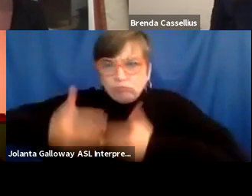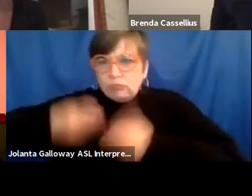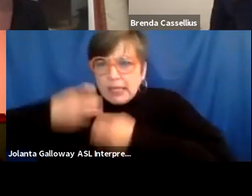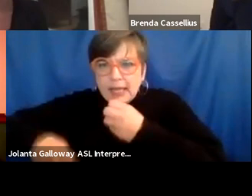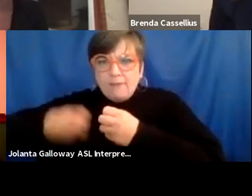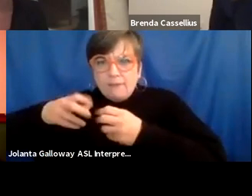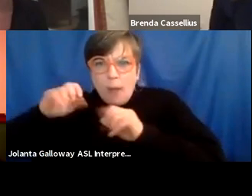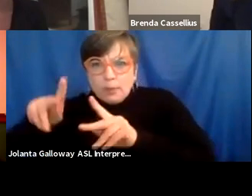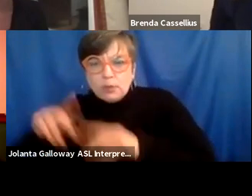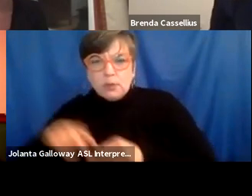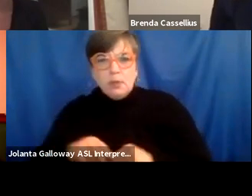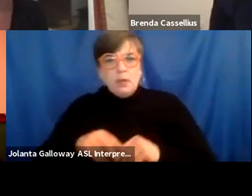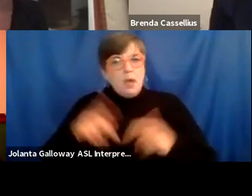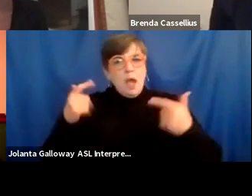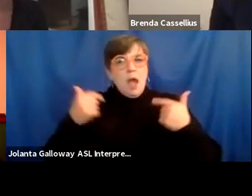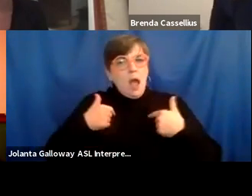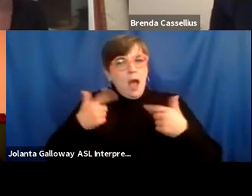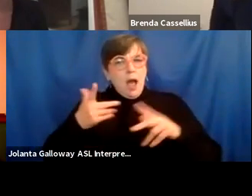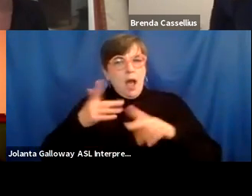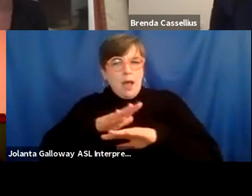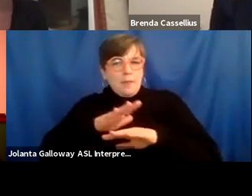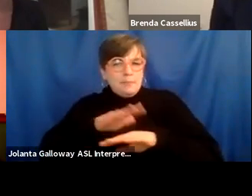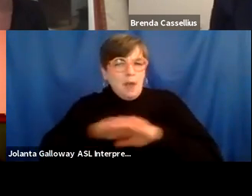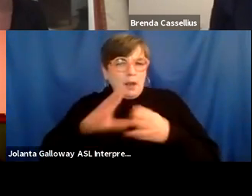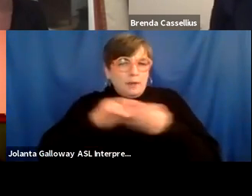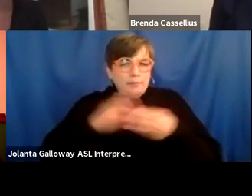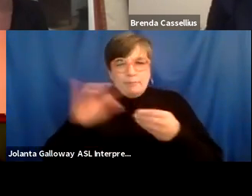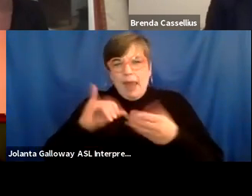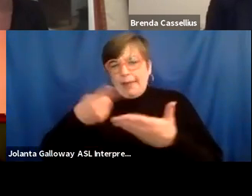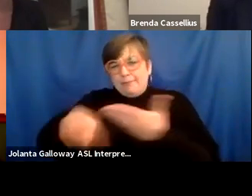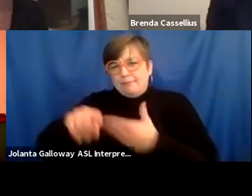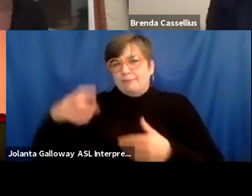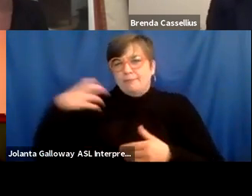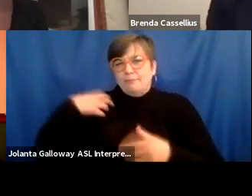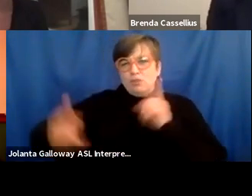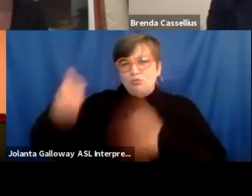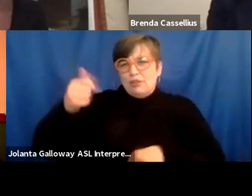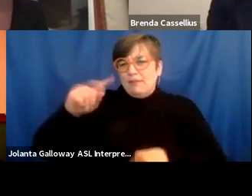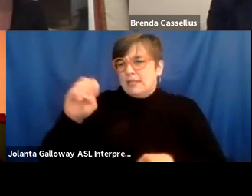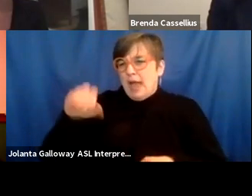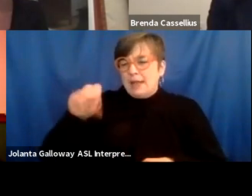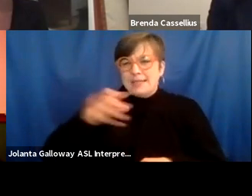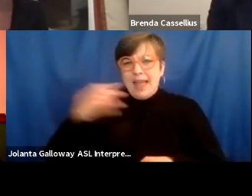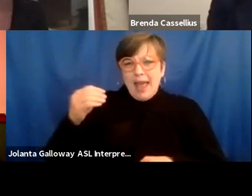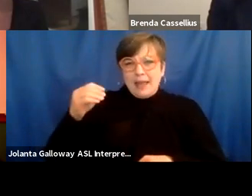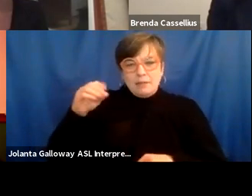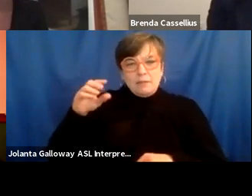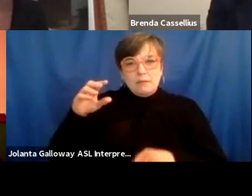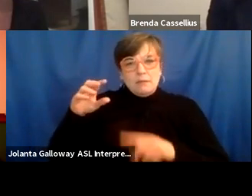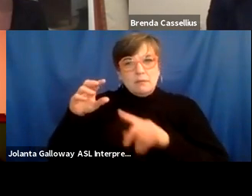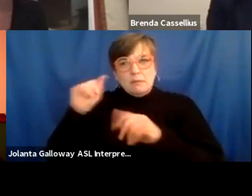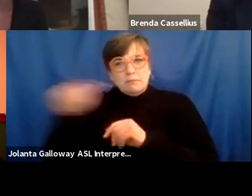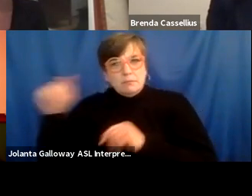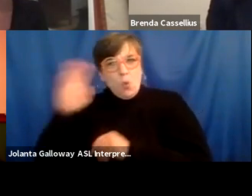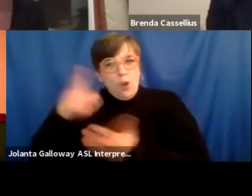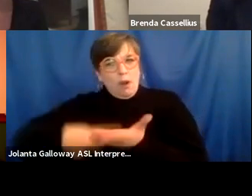Chief Charles Granson will be able to talk about it, or Chief Andrea Zayas would be able to talk about it from an academic perspective. But I